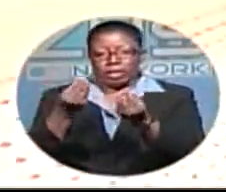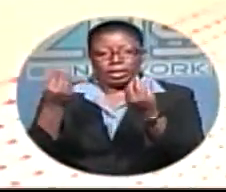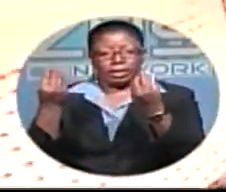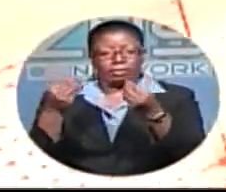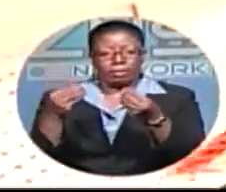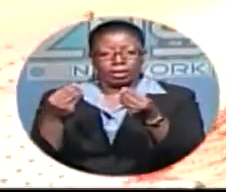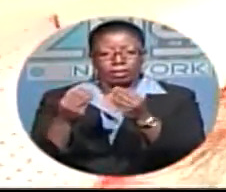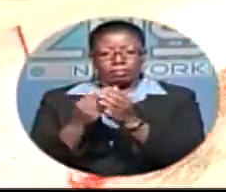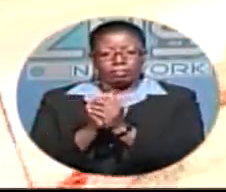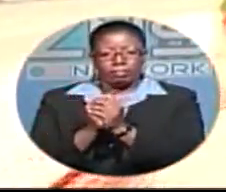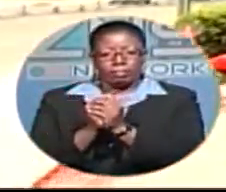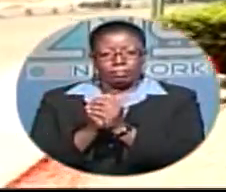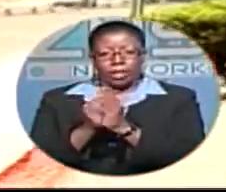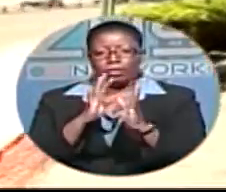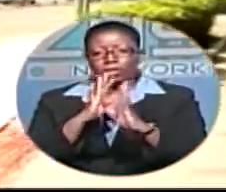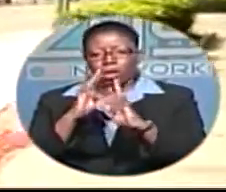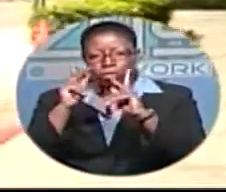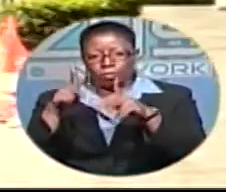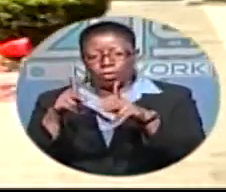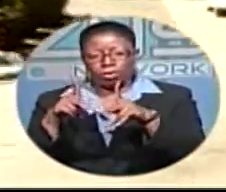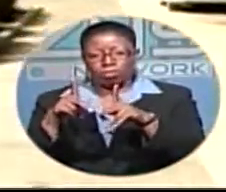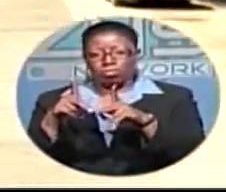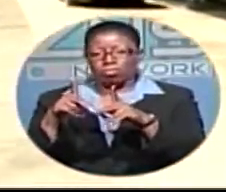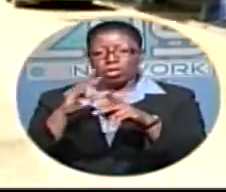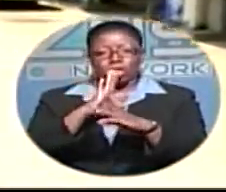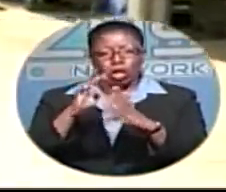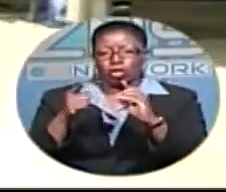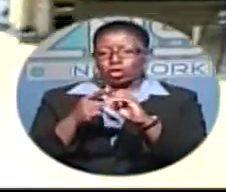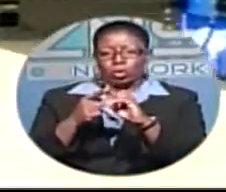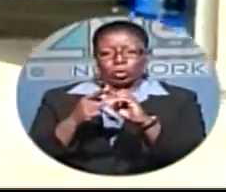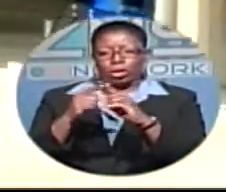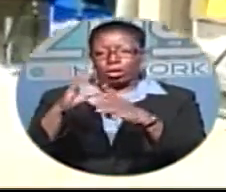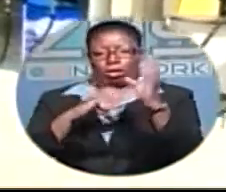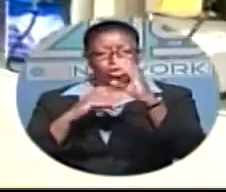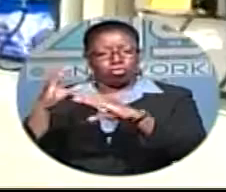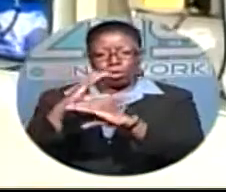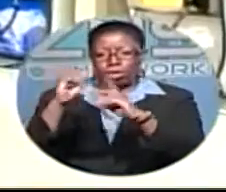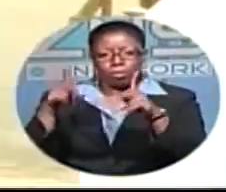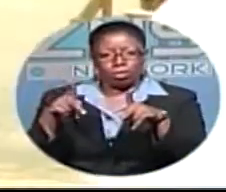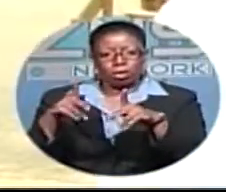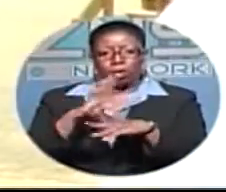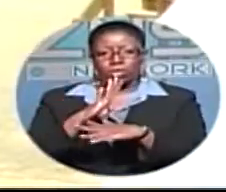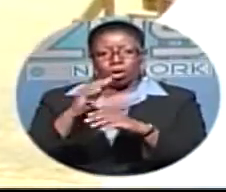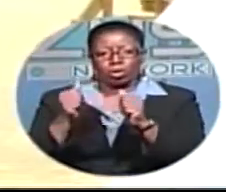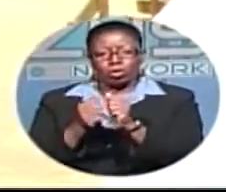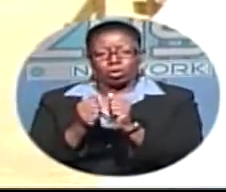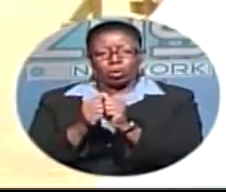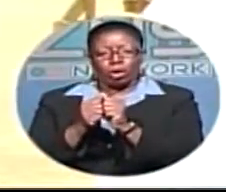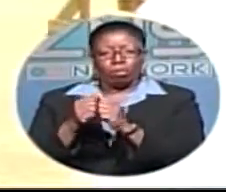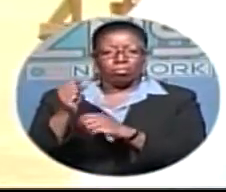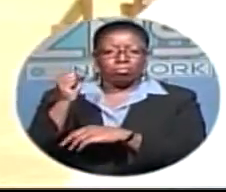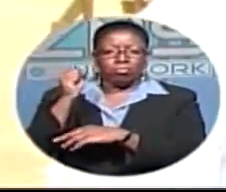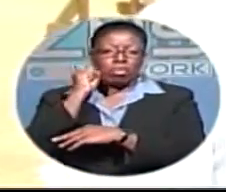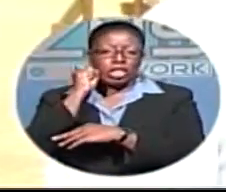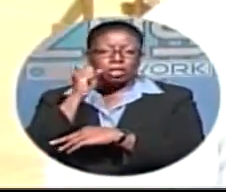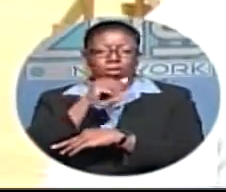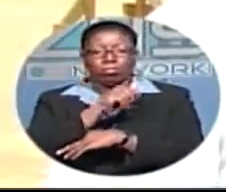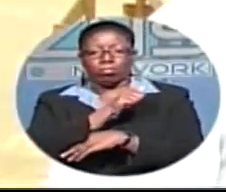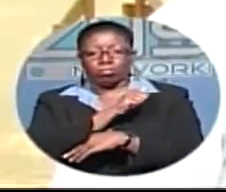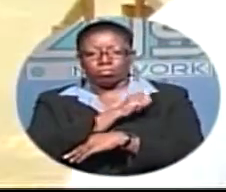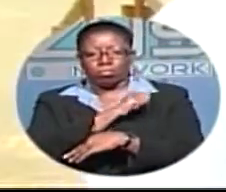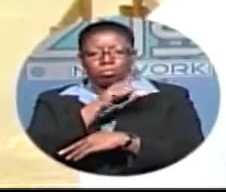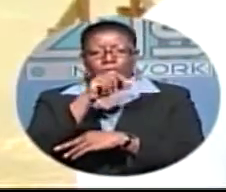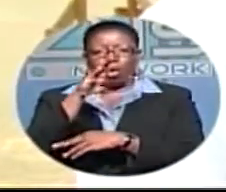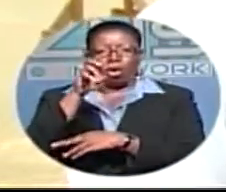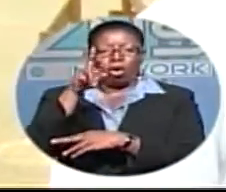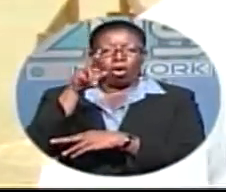Did you speak with anybody from either house, Cartelone Construction or Bahamas Hot Mix? I've spoken to Shanique Aubrey, who returned my